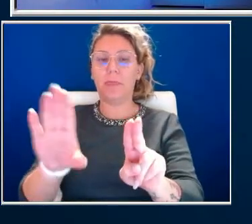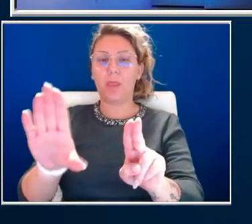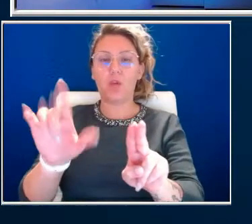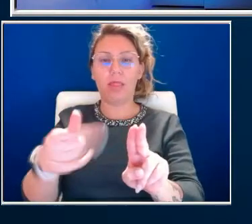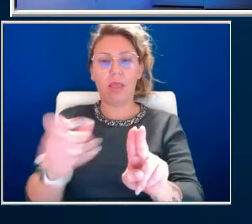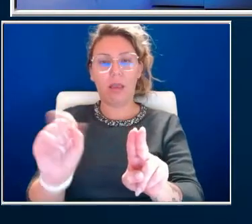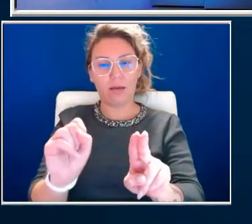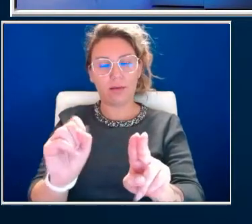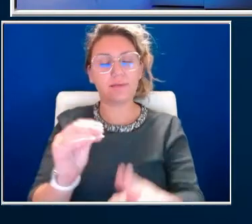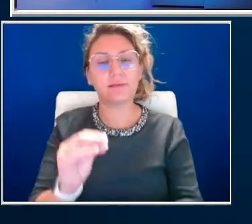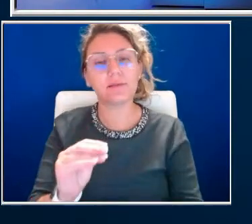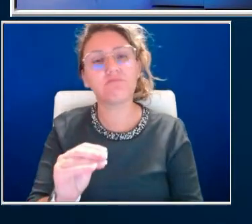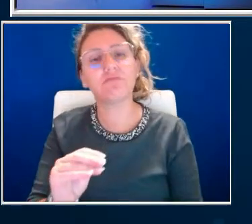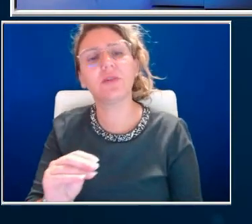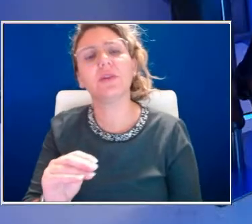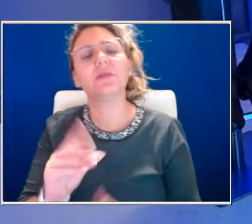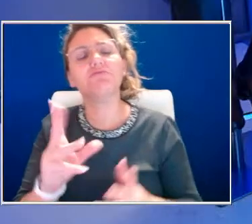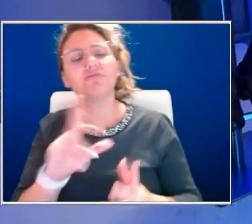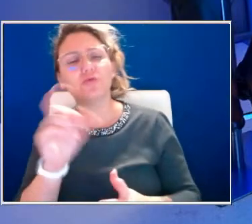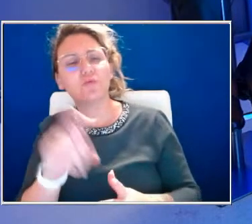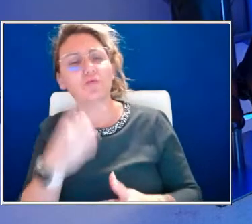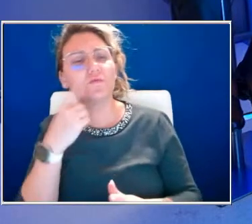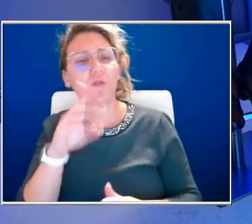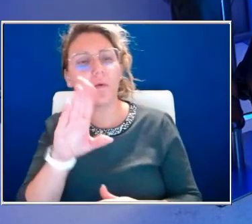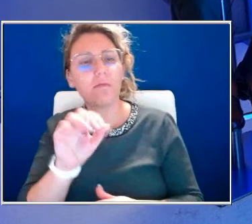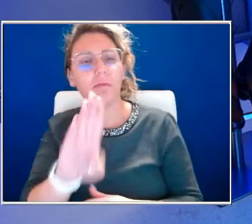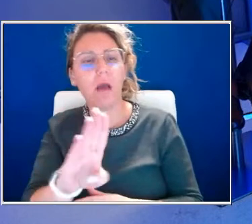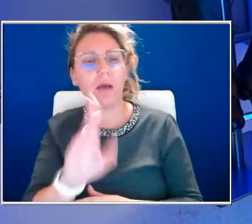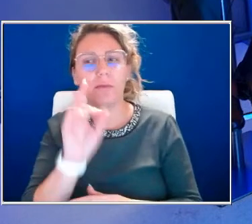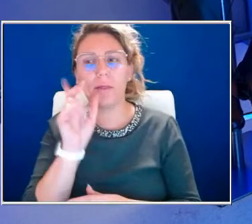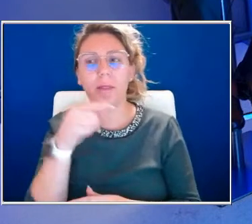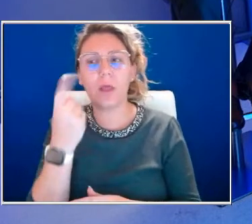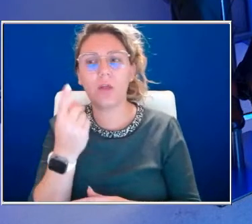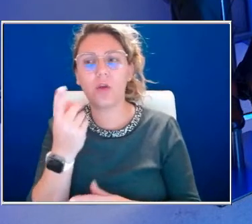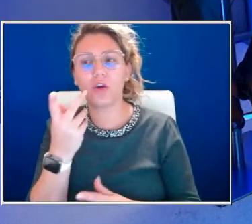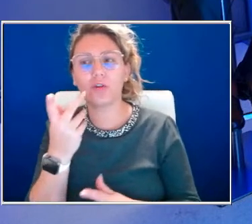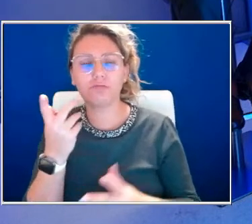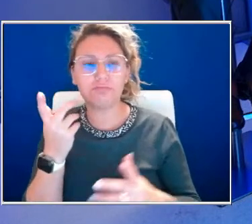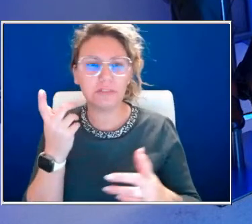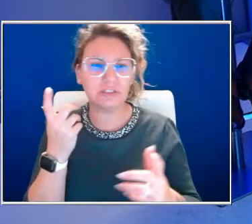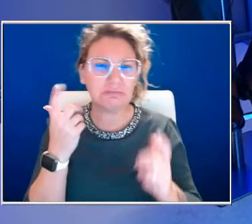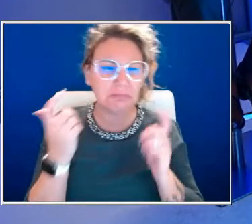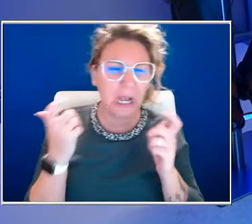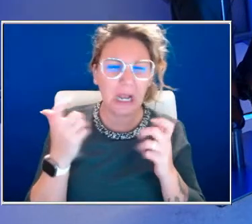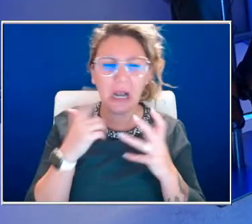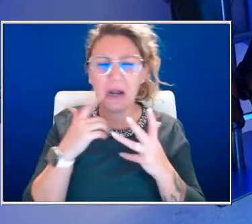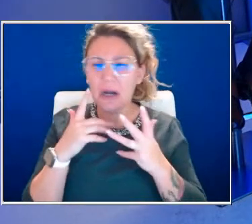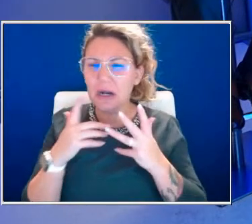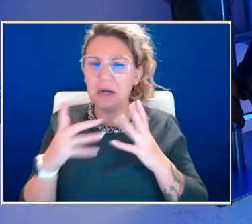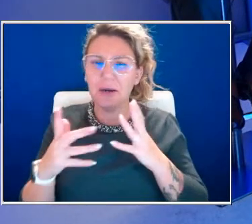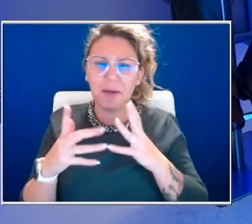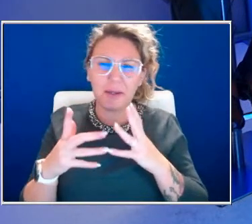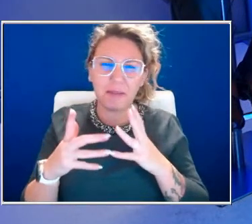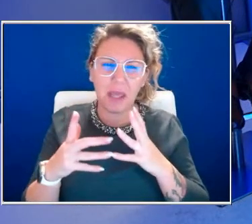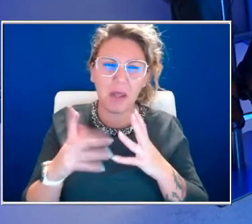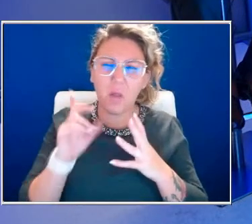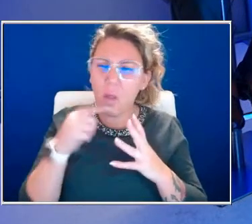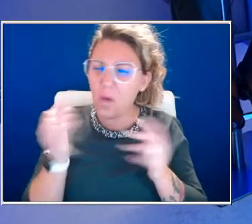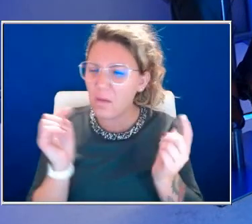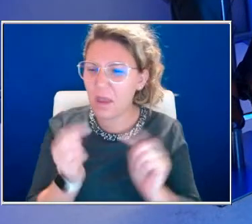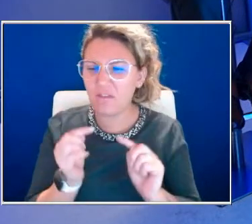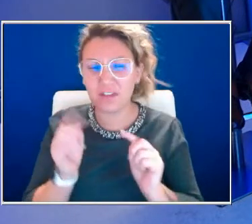You know, when we see somebody with varicose veins, they're bulging, they look painful. Do they hurt? Did they hurt, or is it something